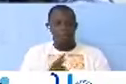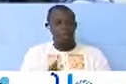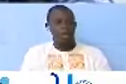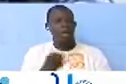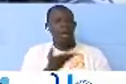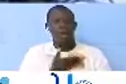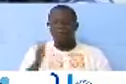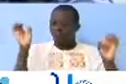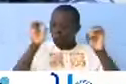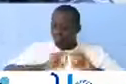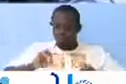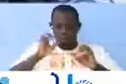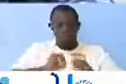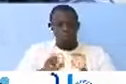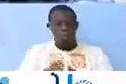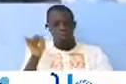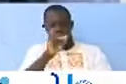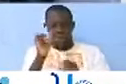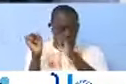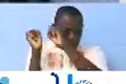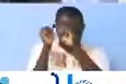There's nothing which is hidden